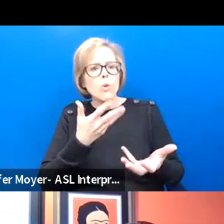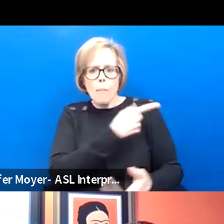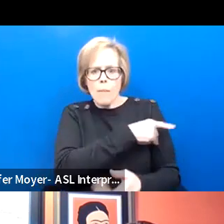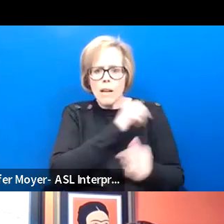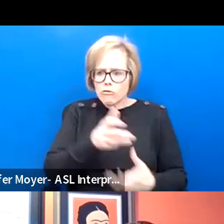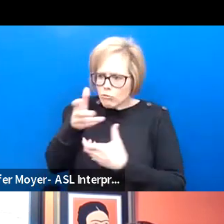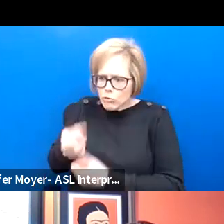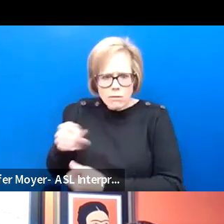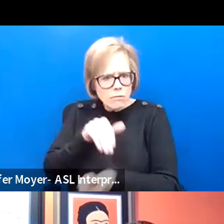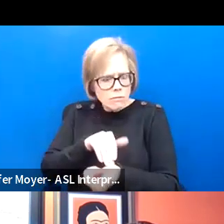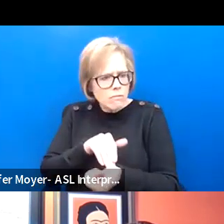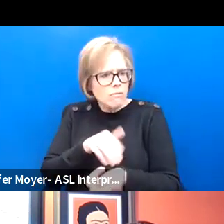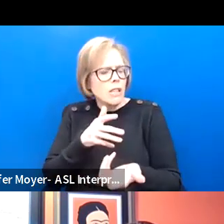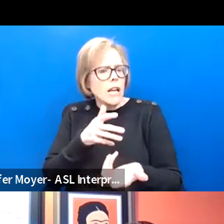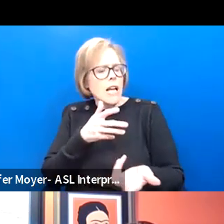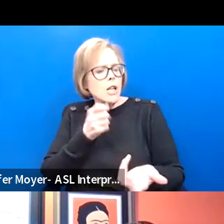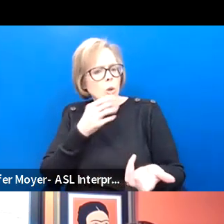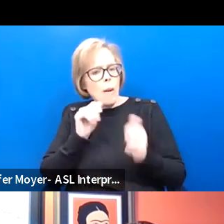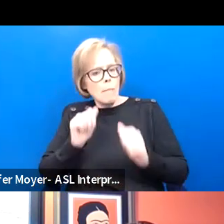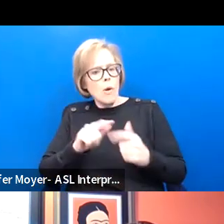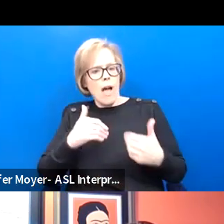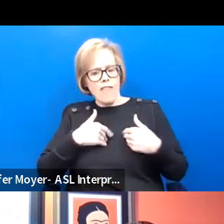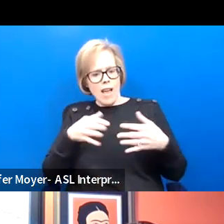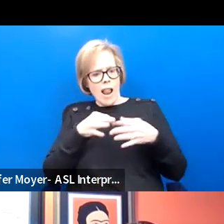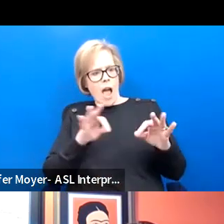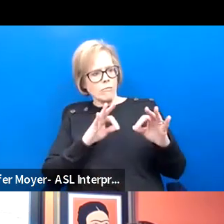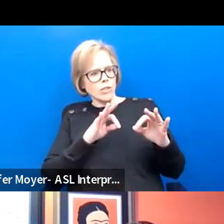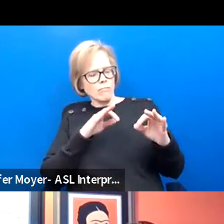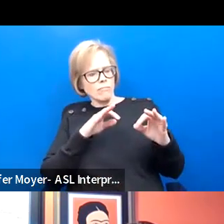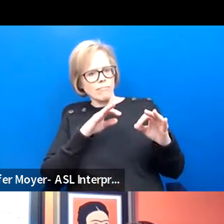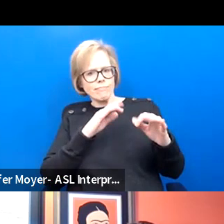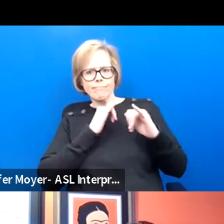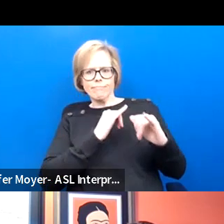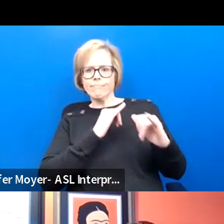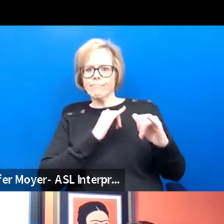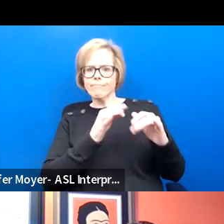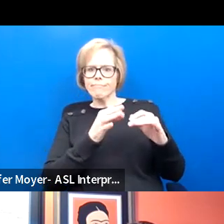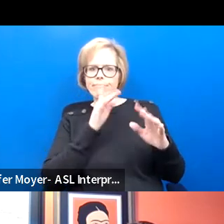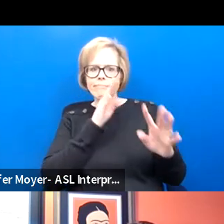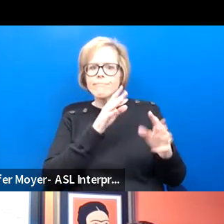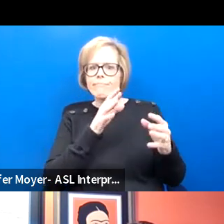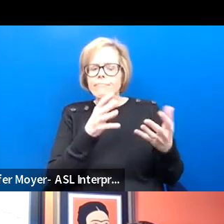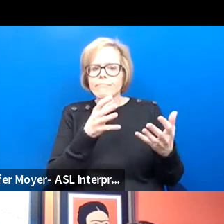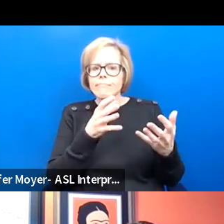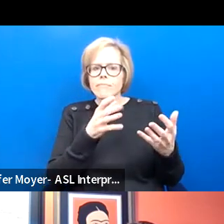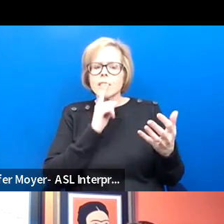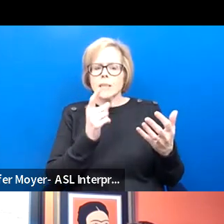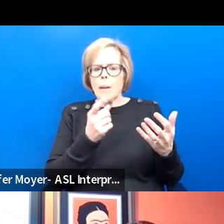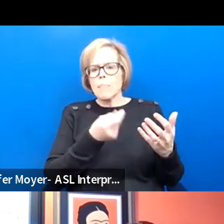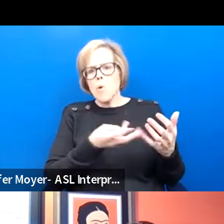you. And so the ability to have language concordant care is actually kind of a multi-pronged approach.